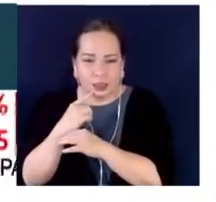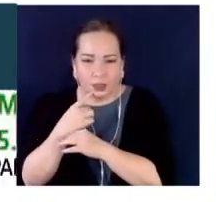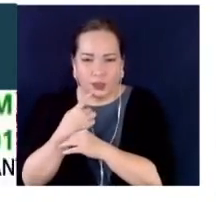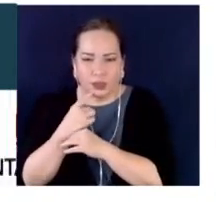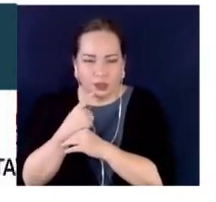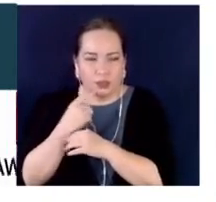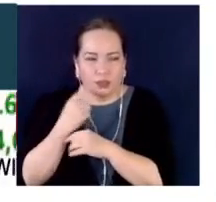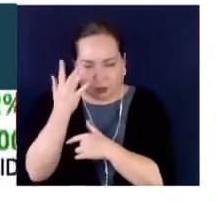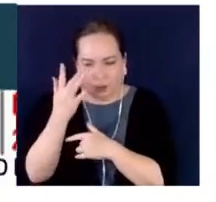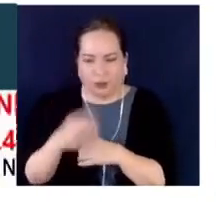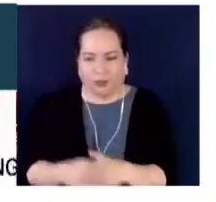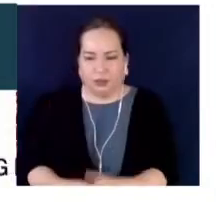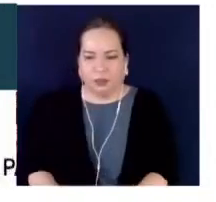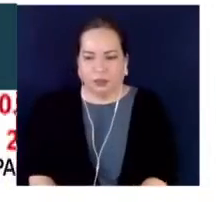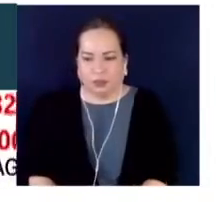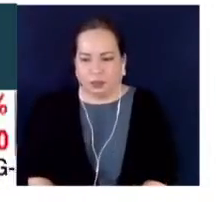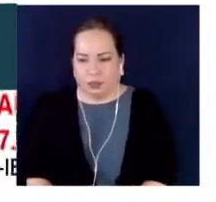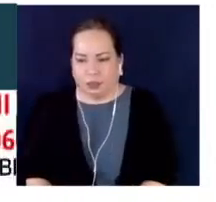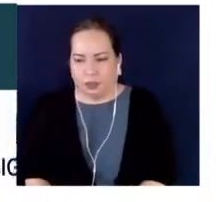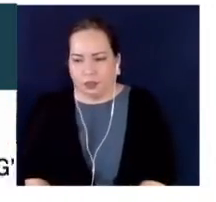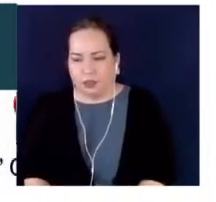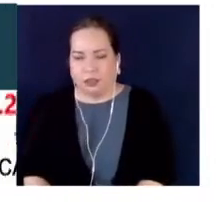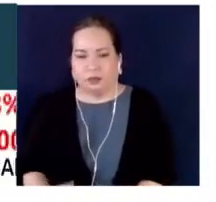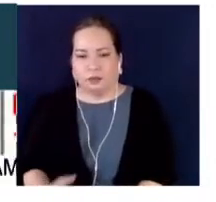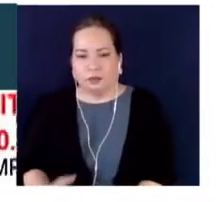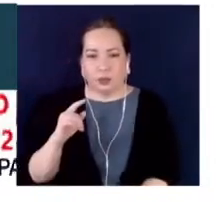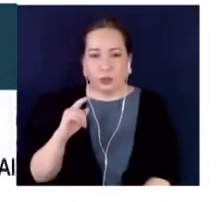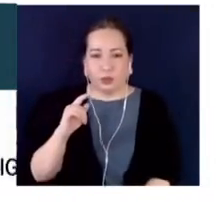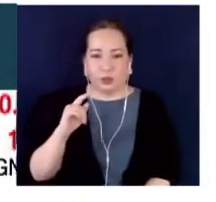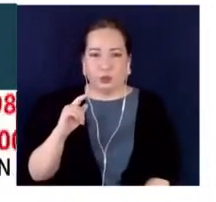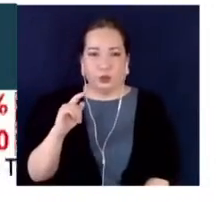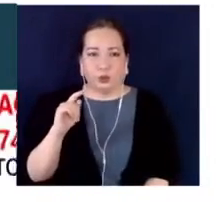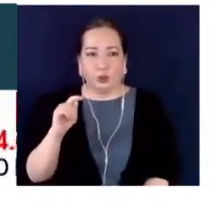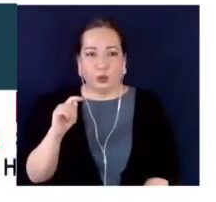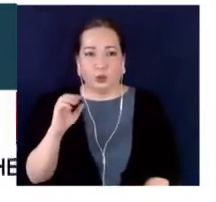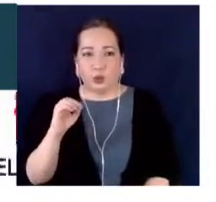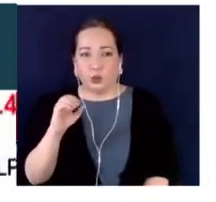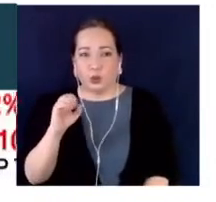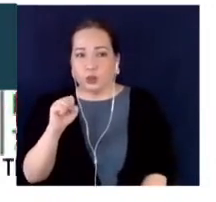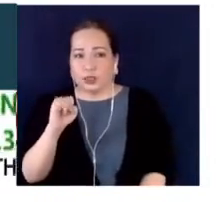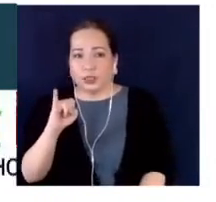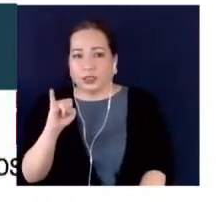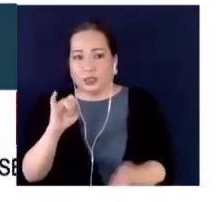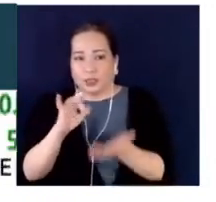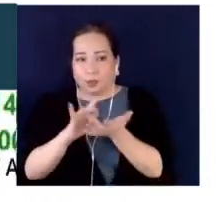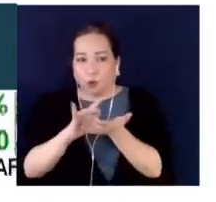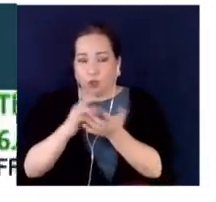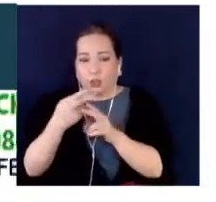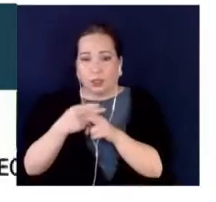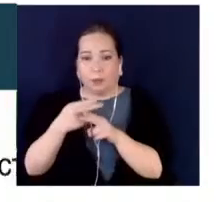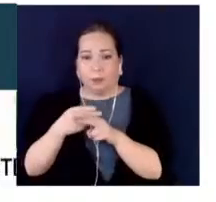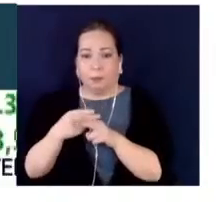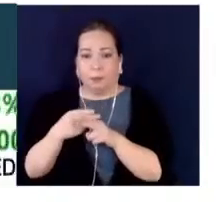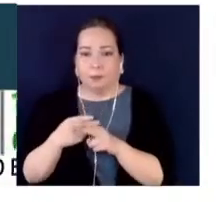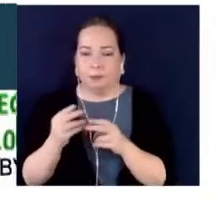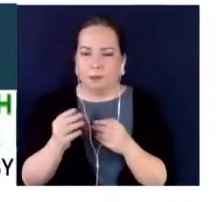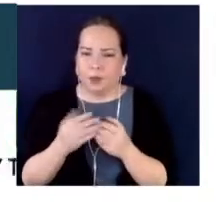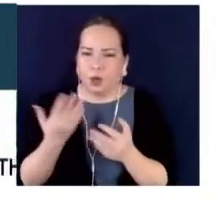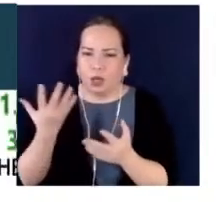so the Tosi drug right now is almost,